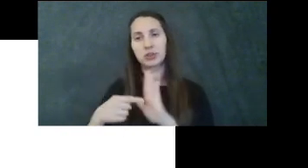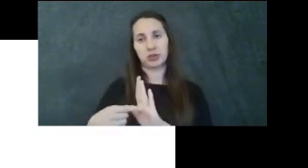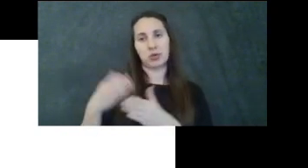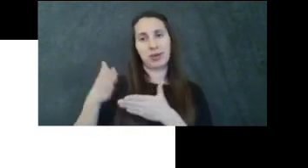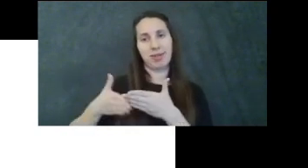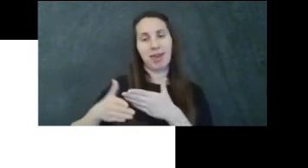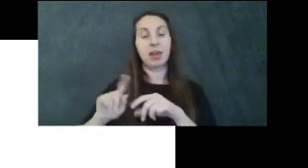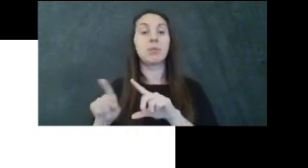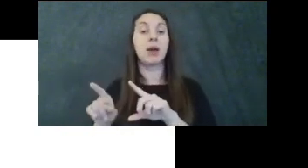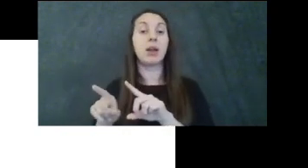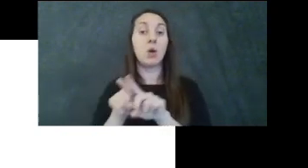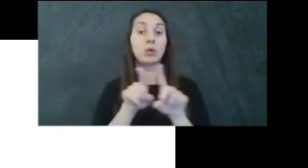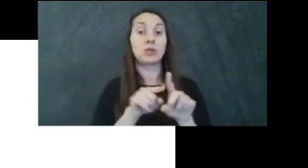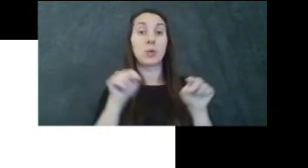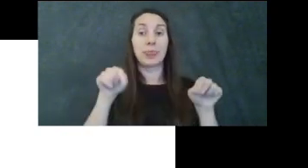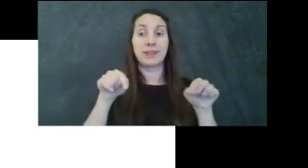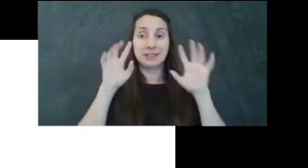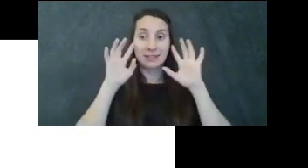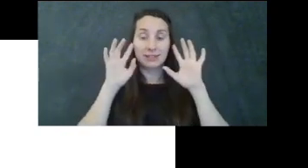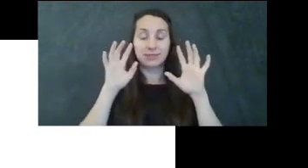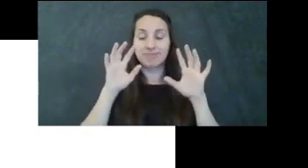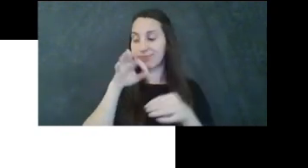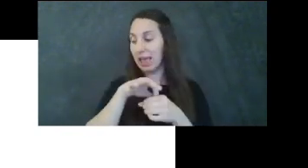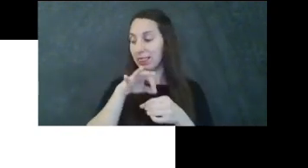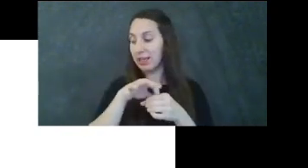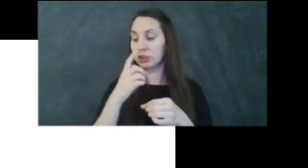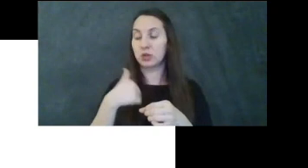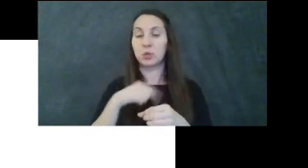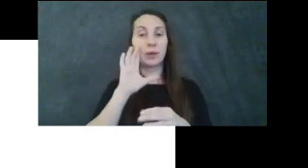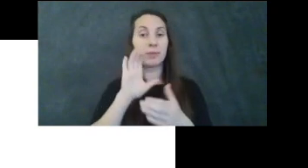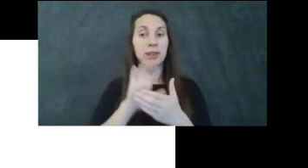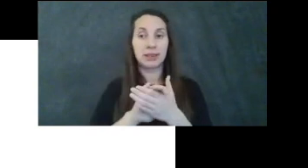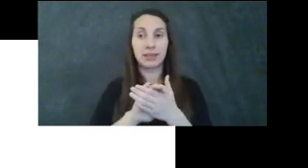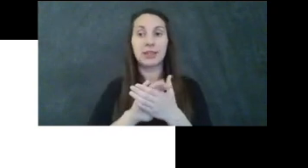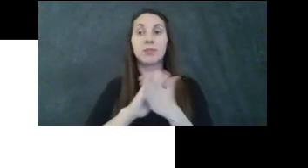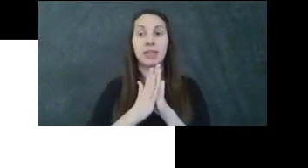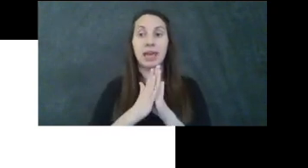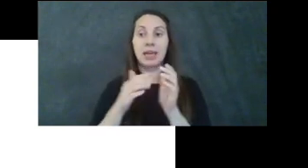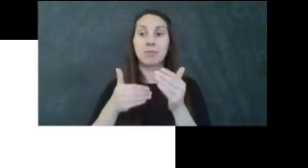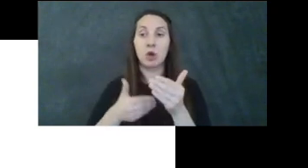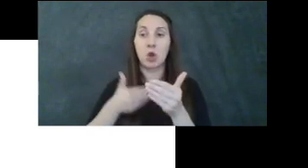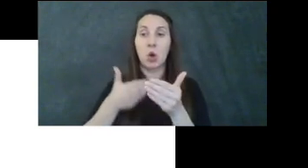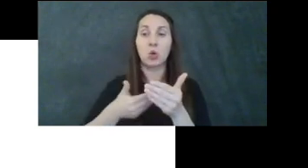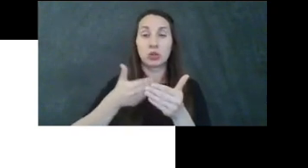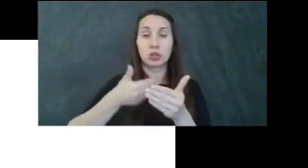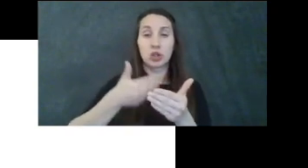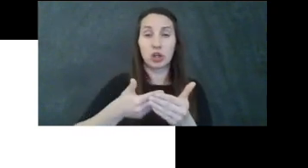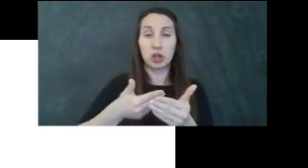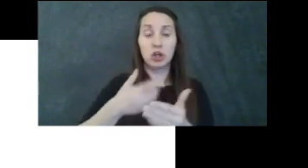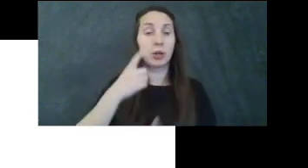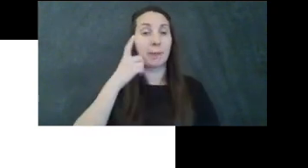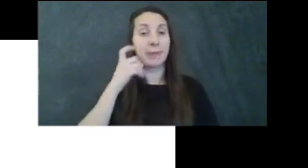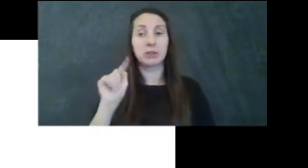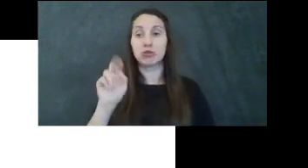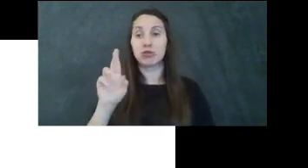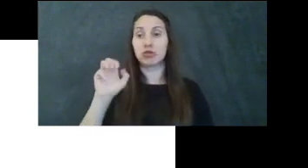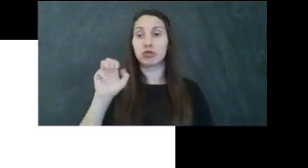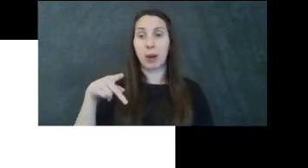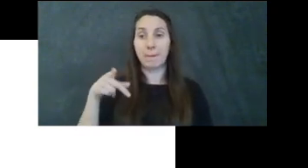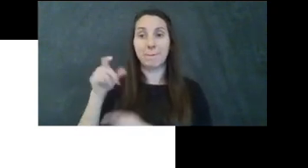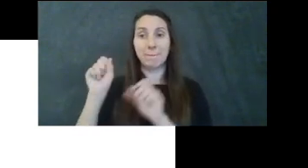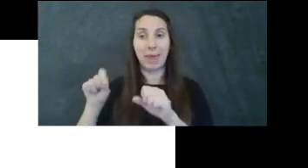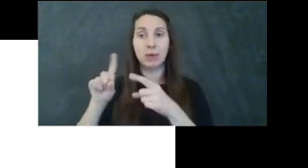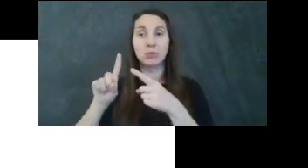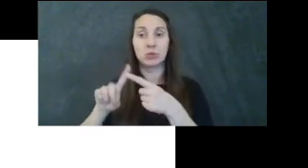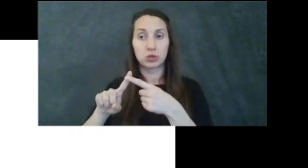election which we believe got much closer as Trump was able to, motivate his